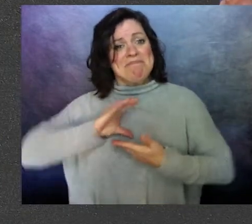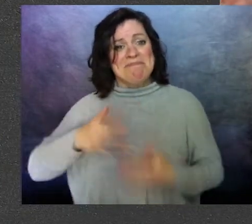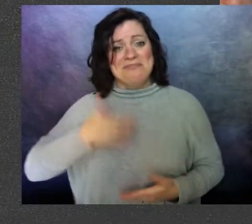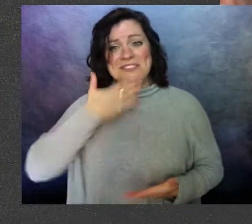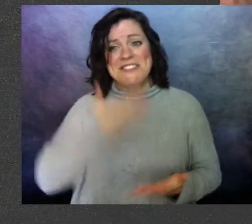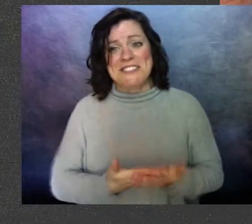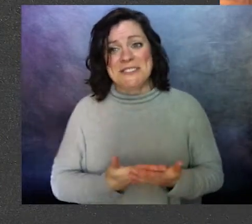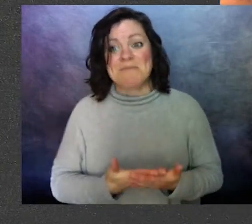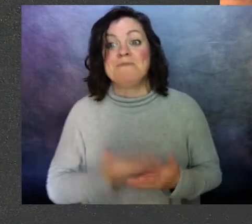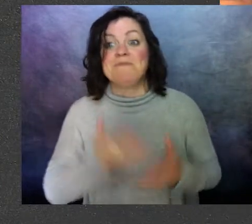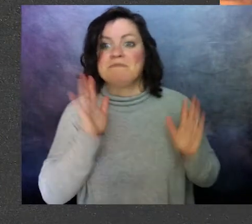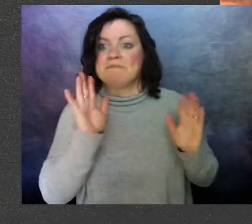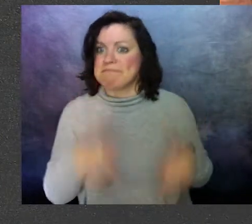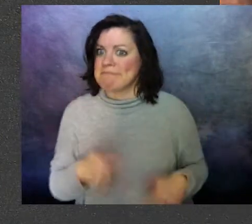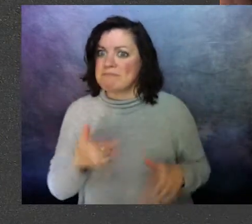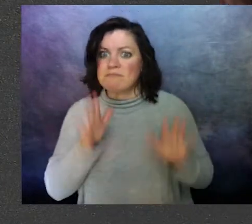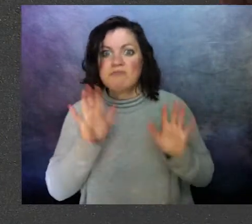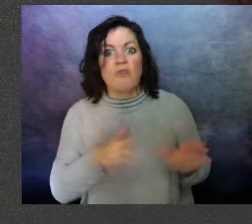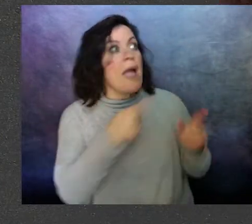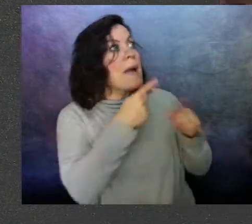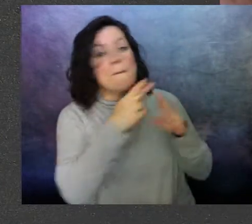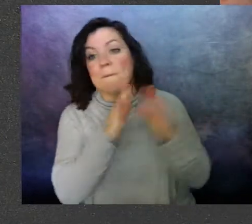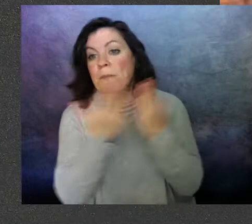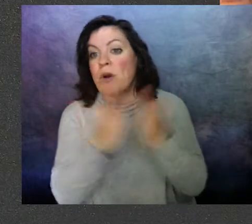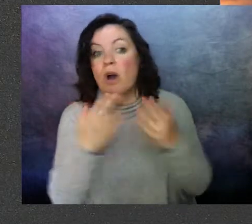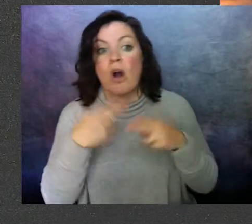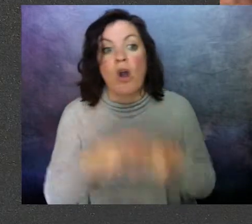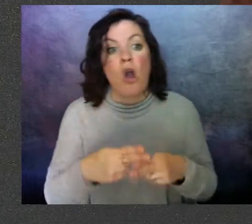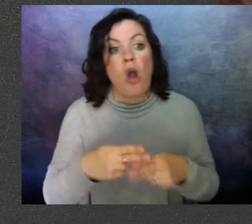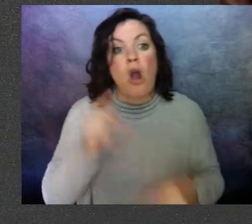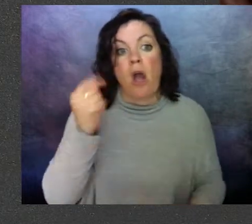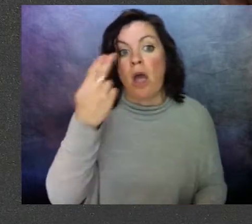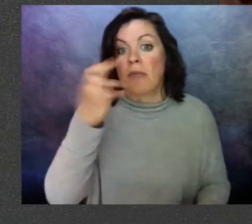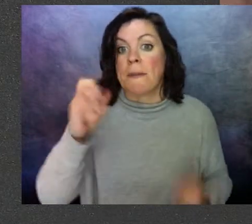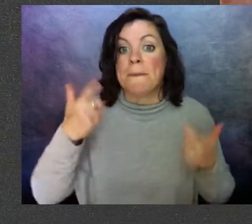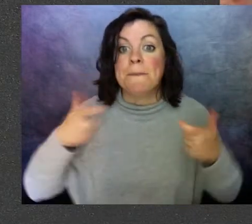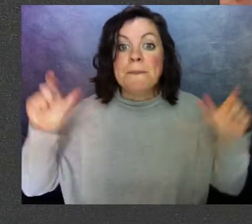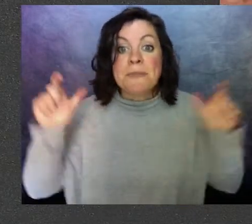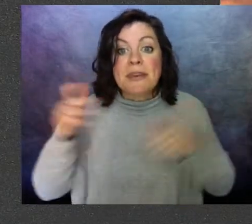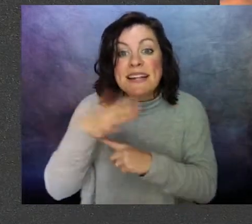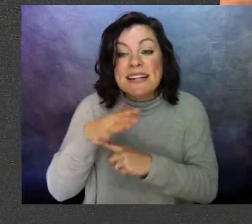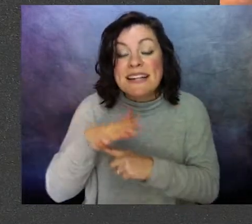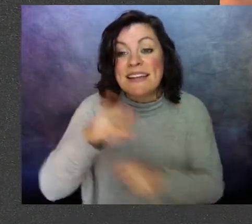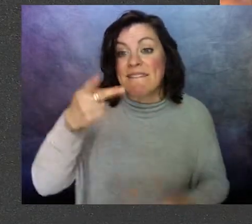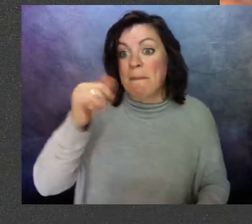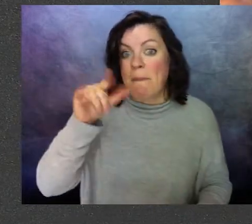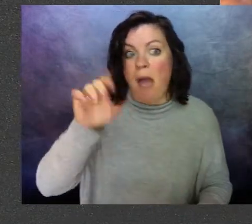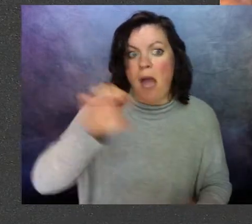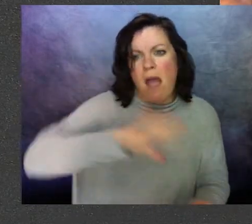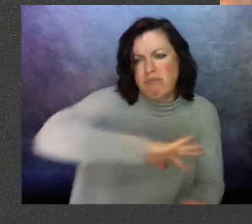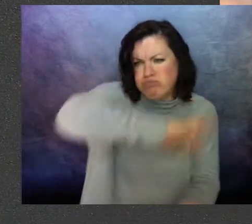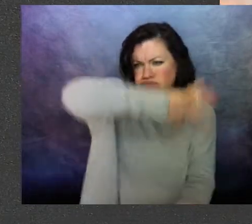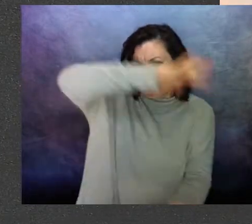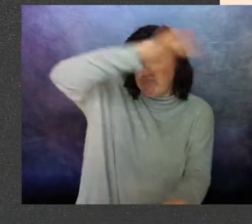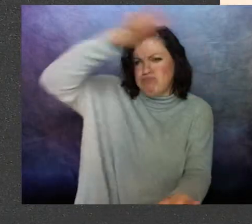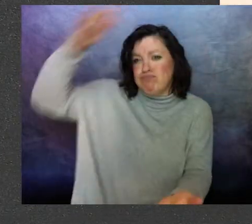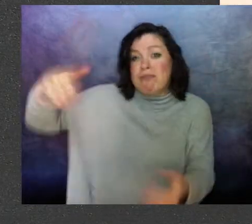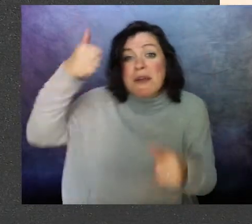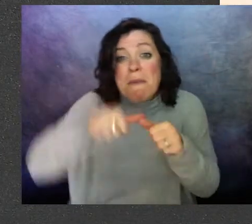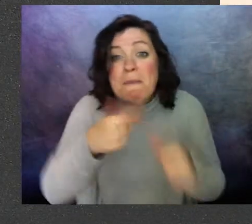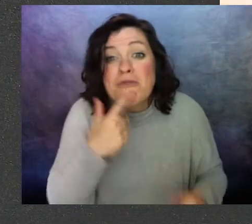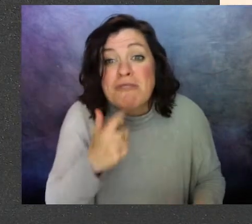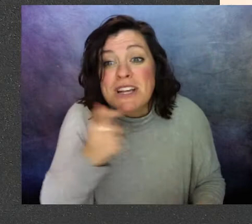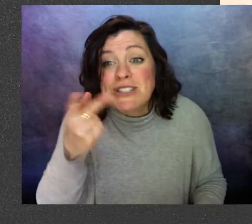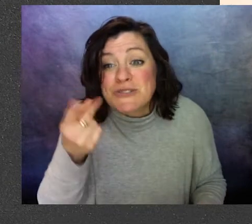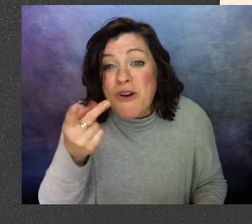me think of this great book called The Big Leaf Piled, and you probably know this guy, the star, Clifford. Hope you like